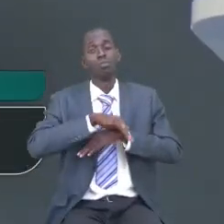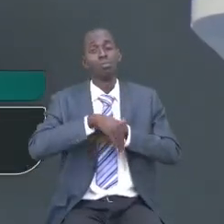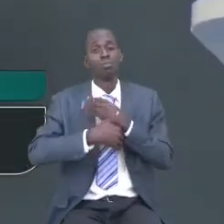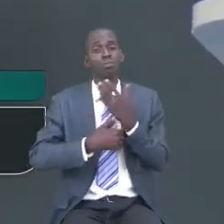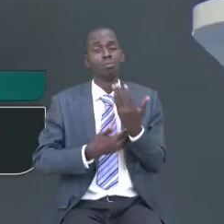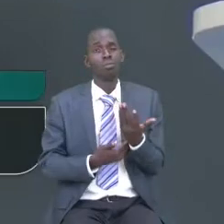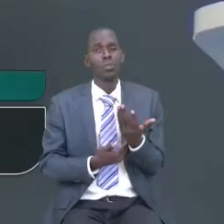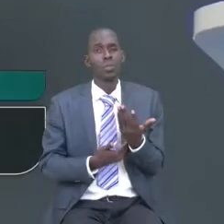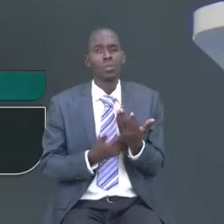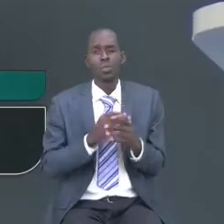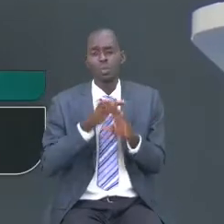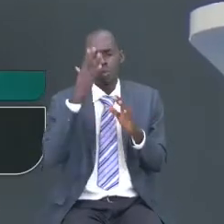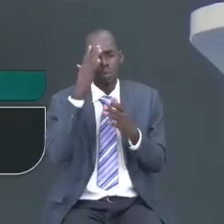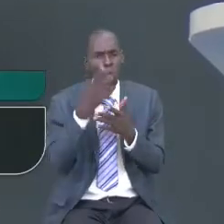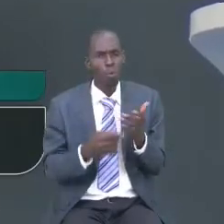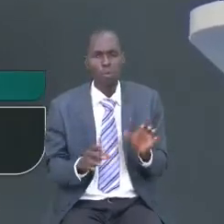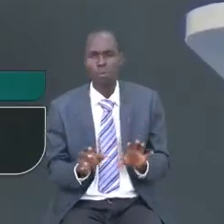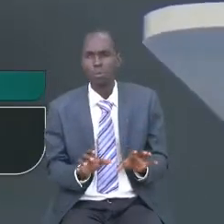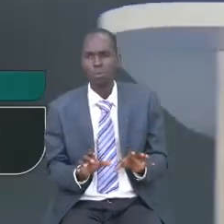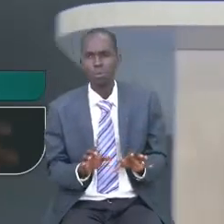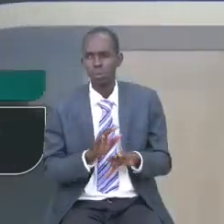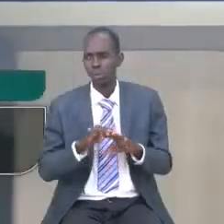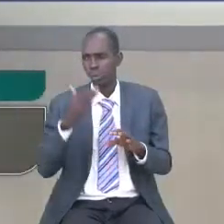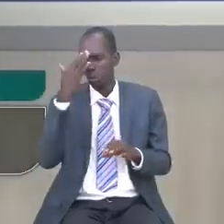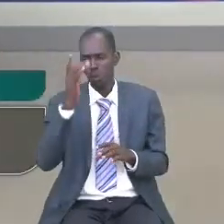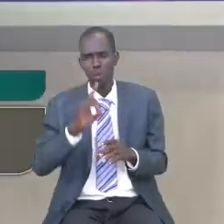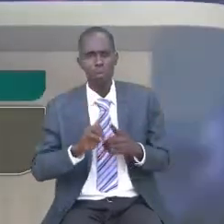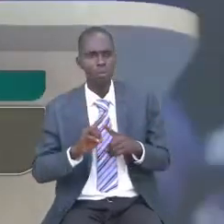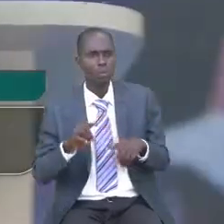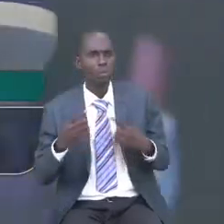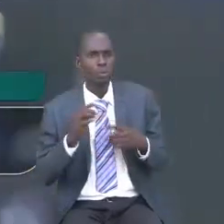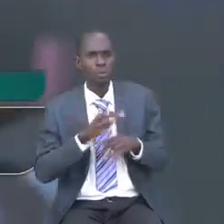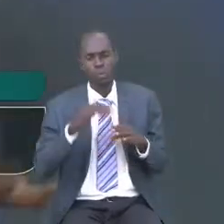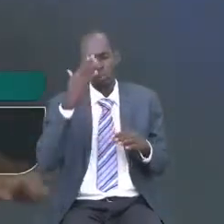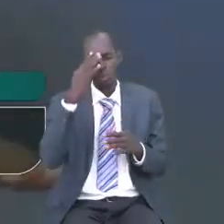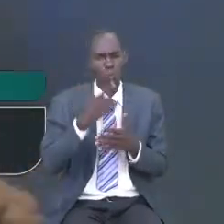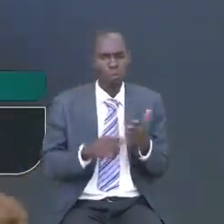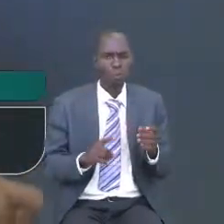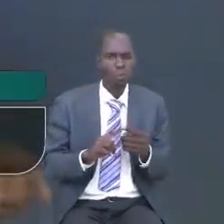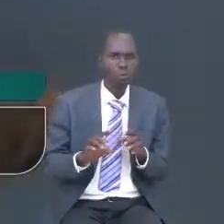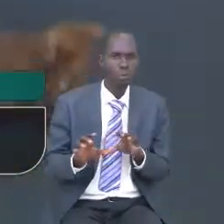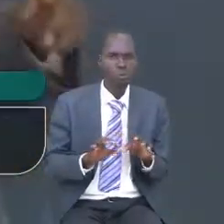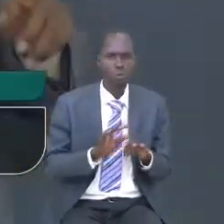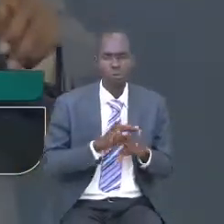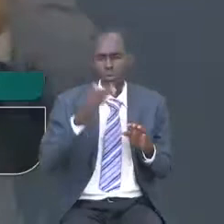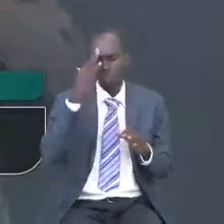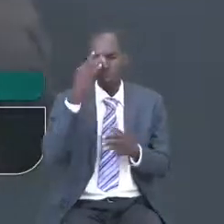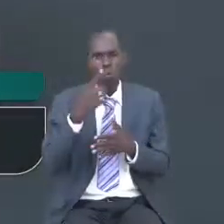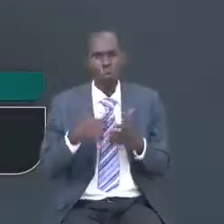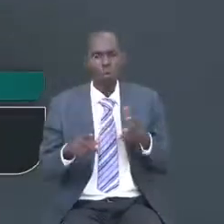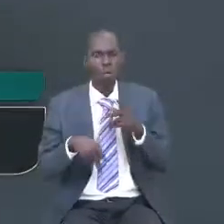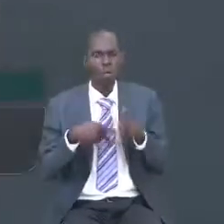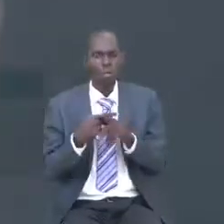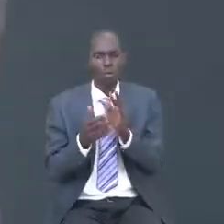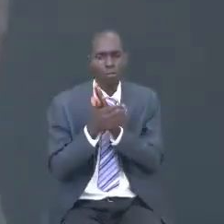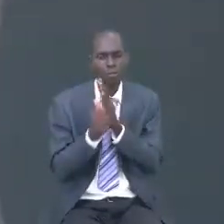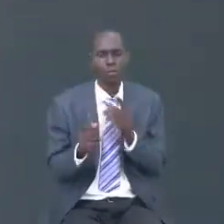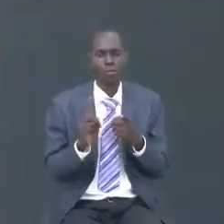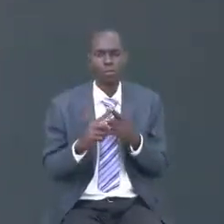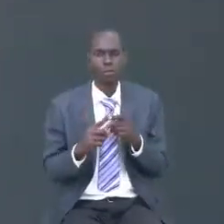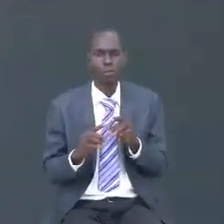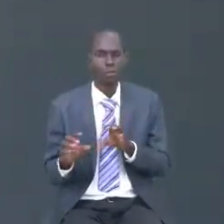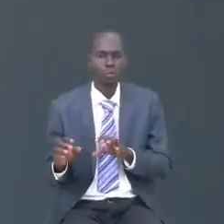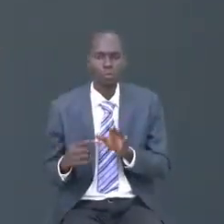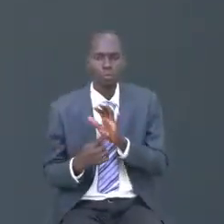going to do. And where is he going to be? And what skill is he going to manifest? He has a purpose.